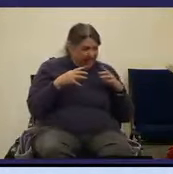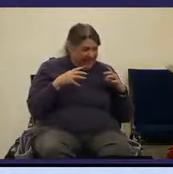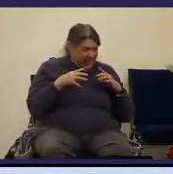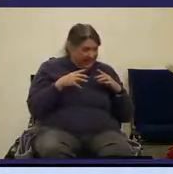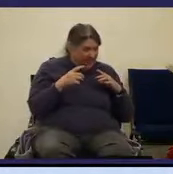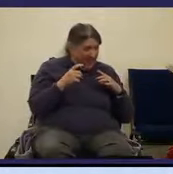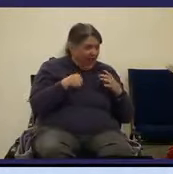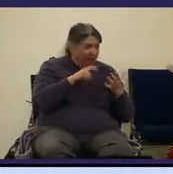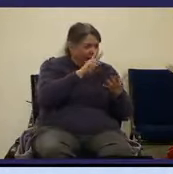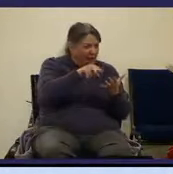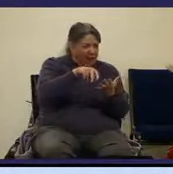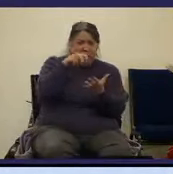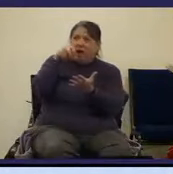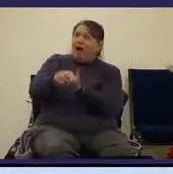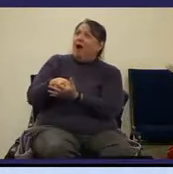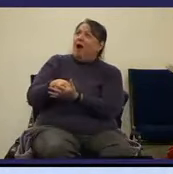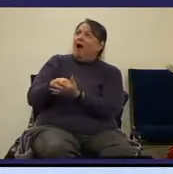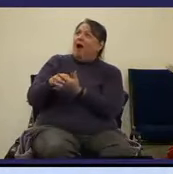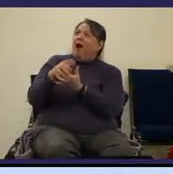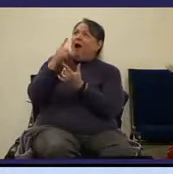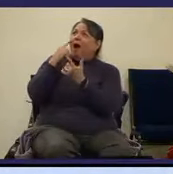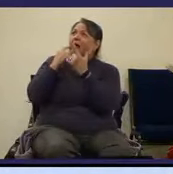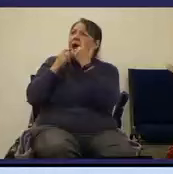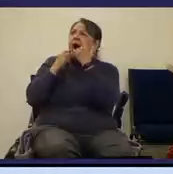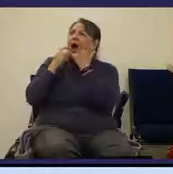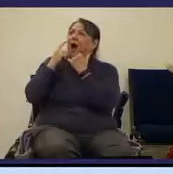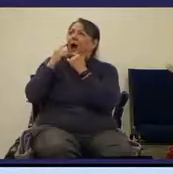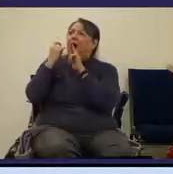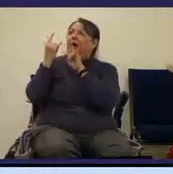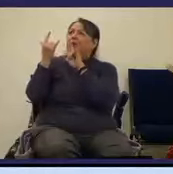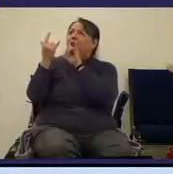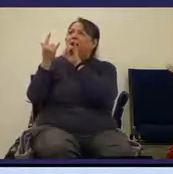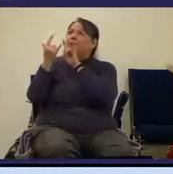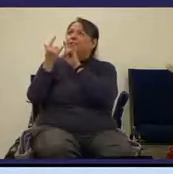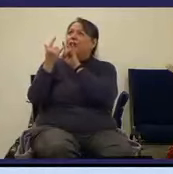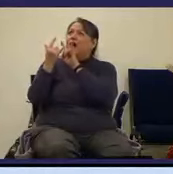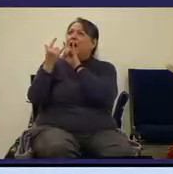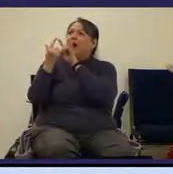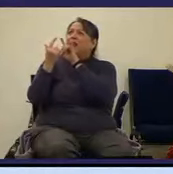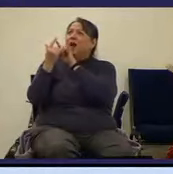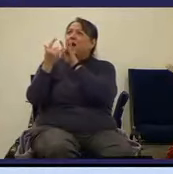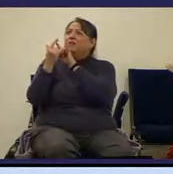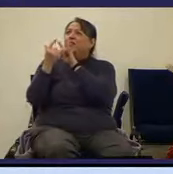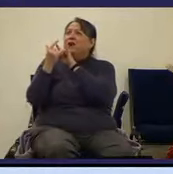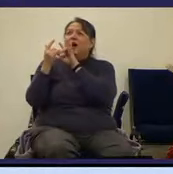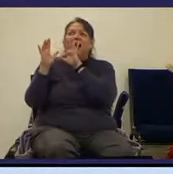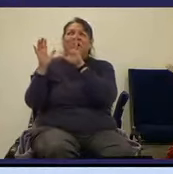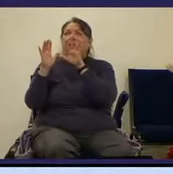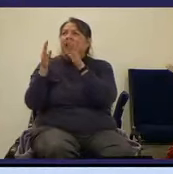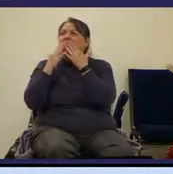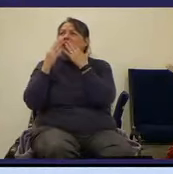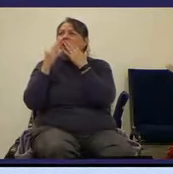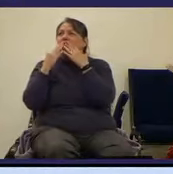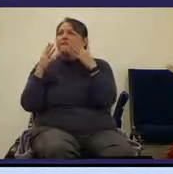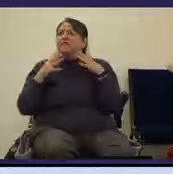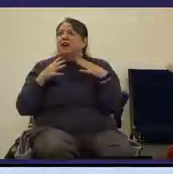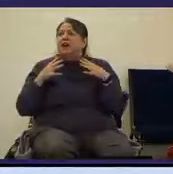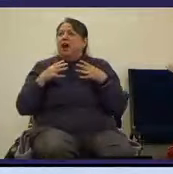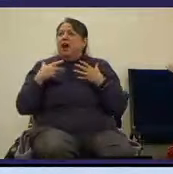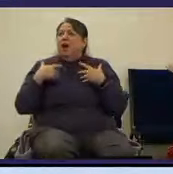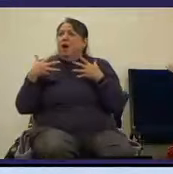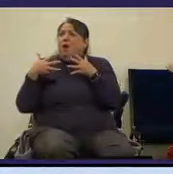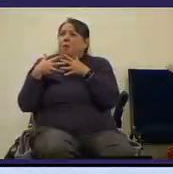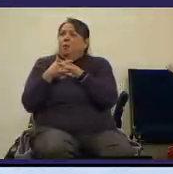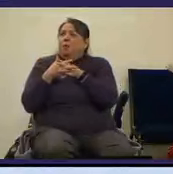didn't plan that. I planned to just read and go about my business. But when he meets you in a special way like that, it's